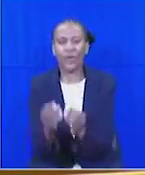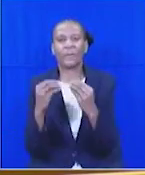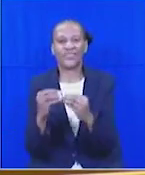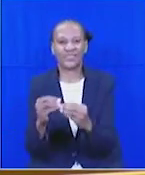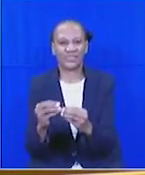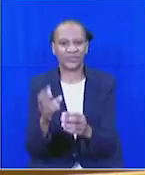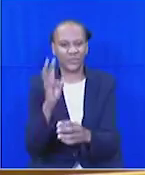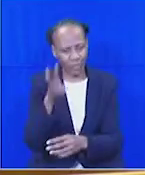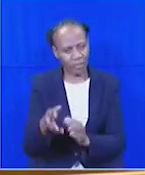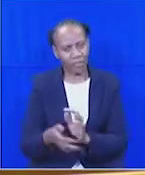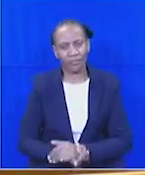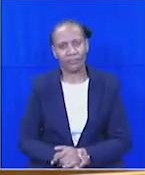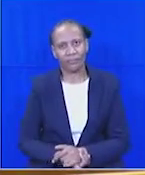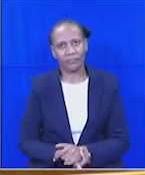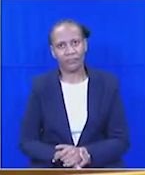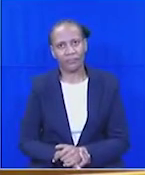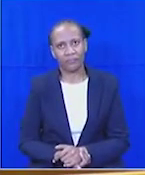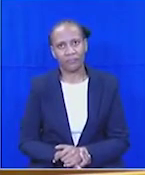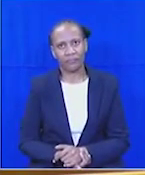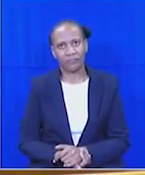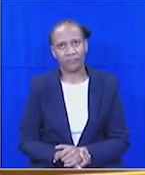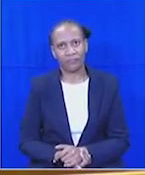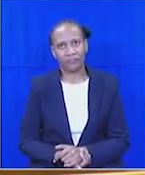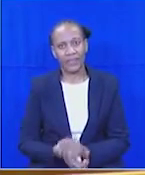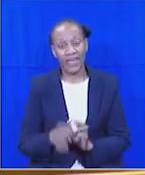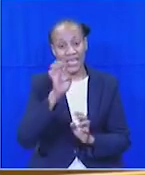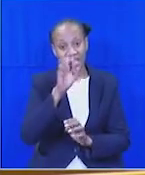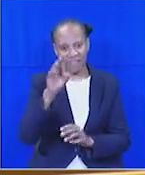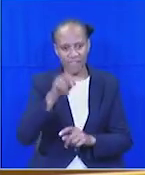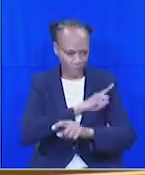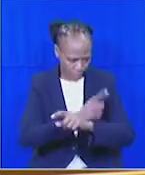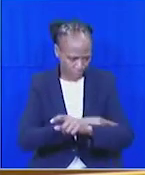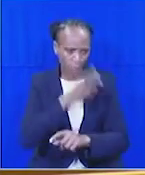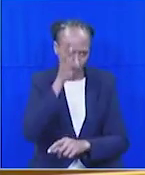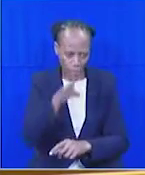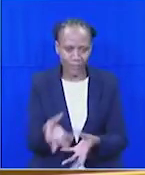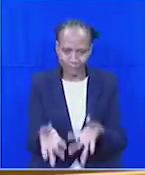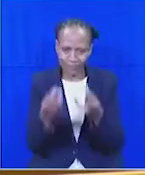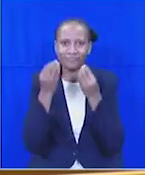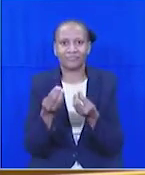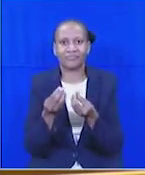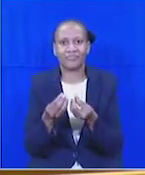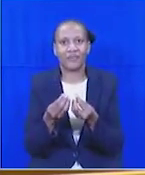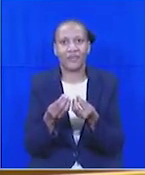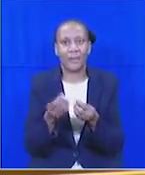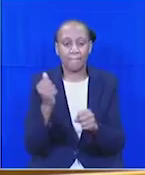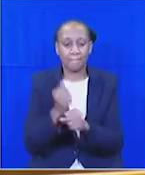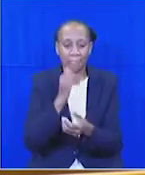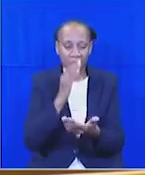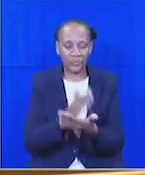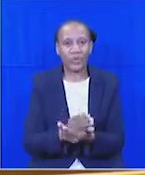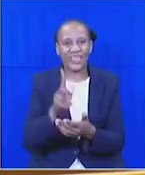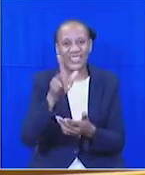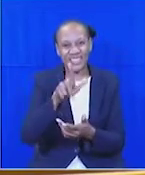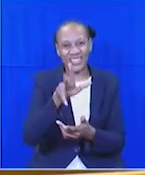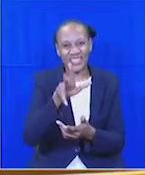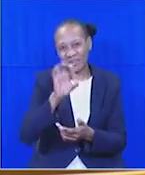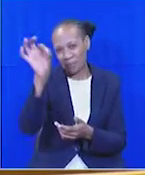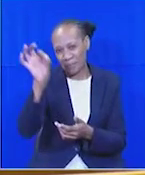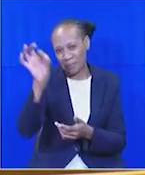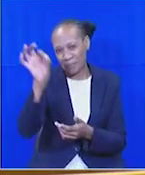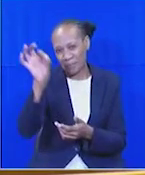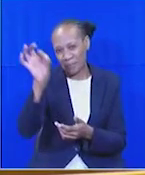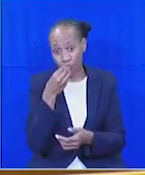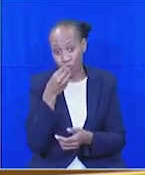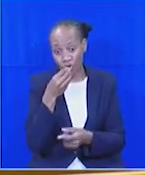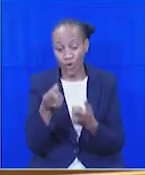farmers. It would be mandatory for EFF-led municipalities to source at least 70% of its food requirements